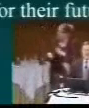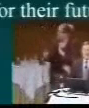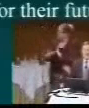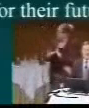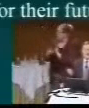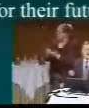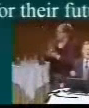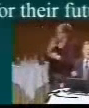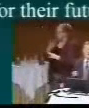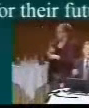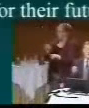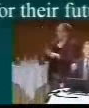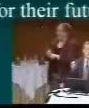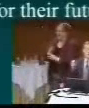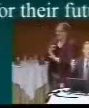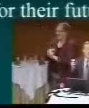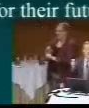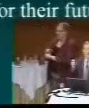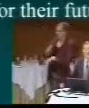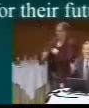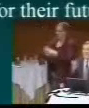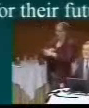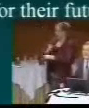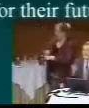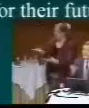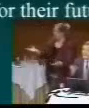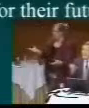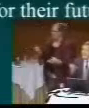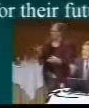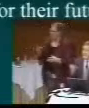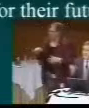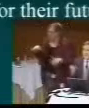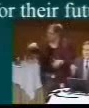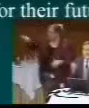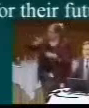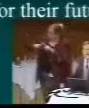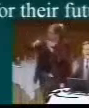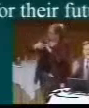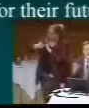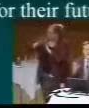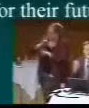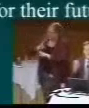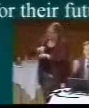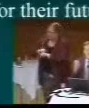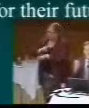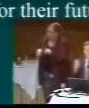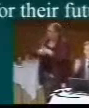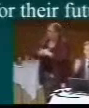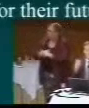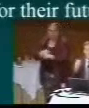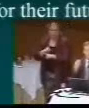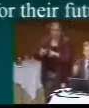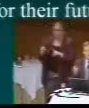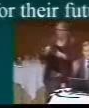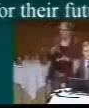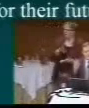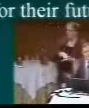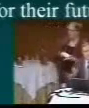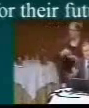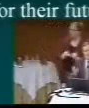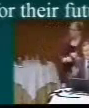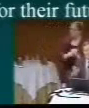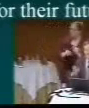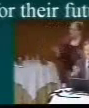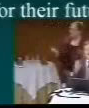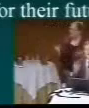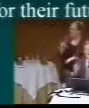as they get their first job. And yet our schools are still largely